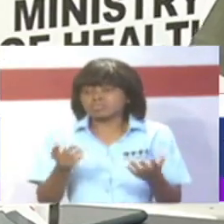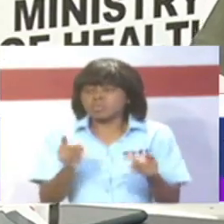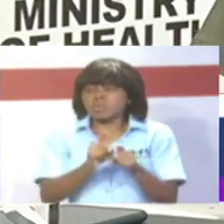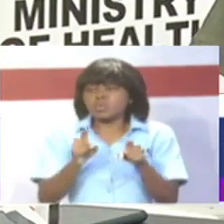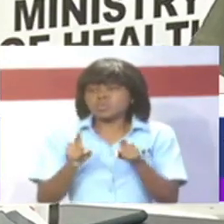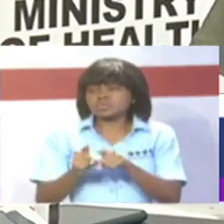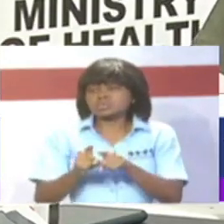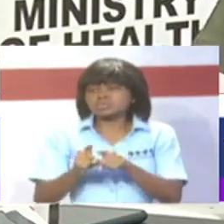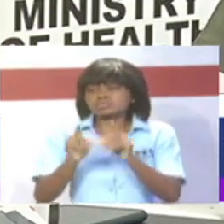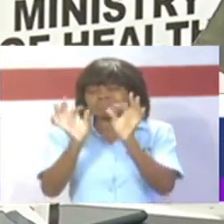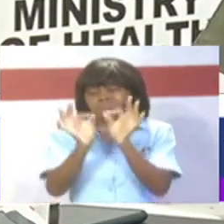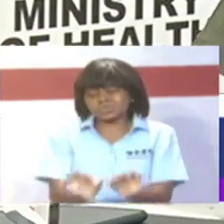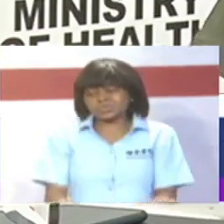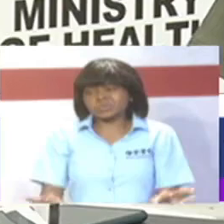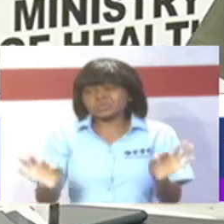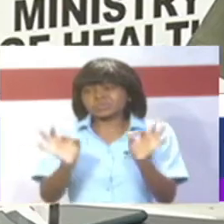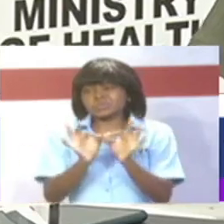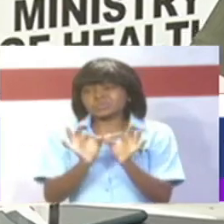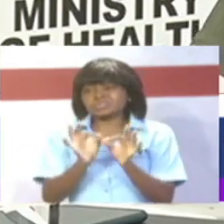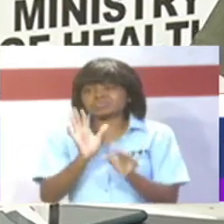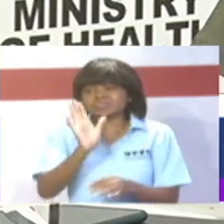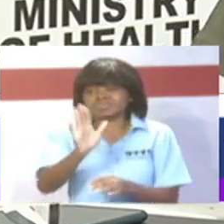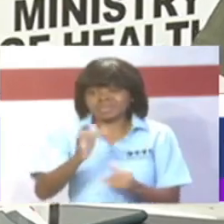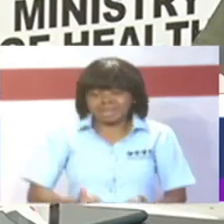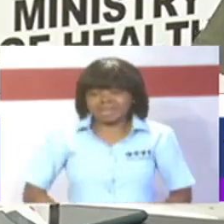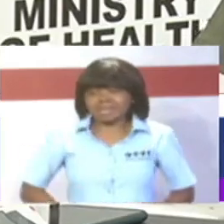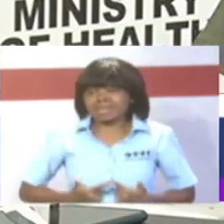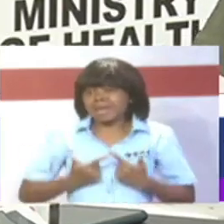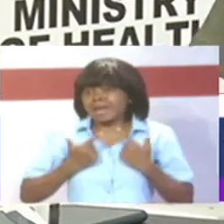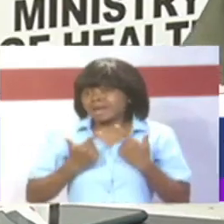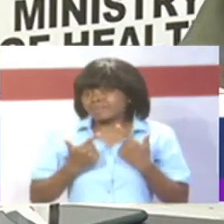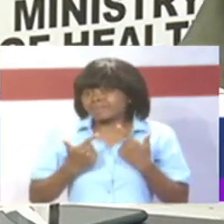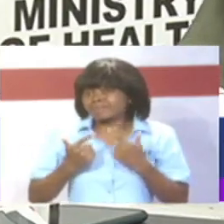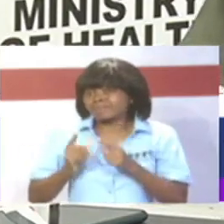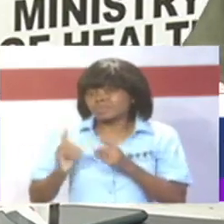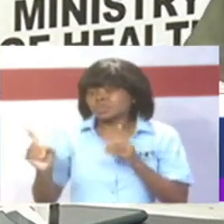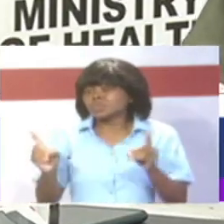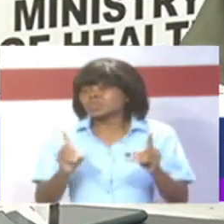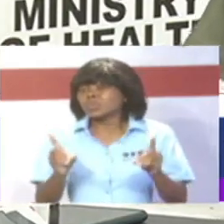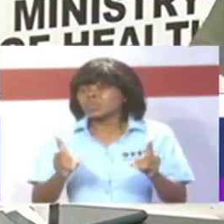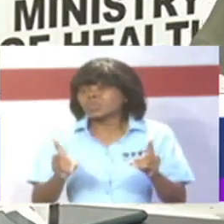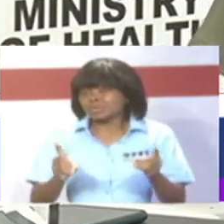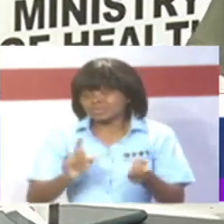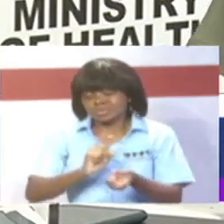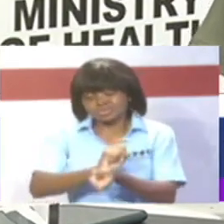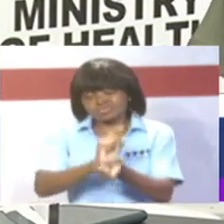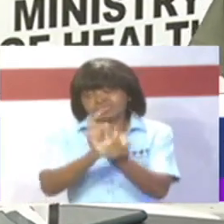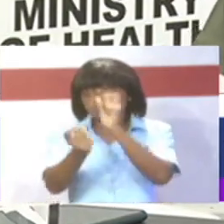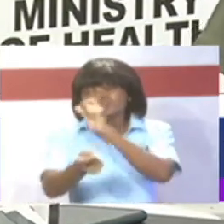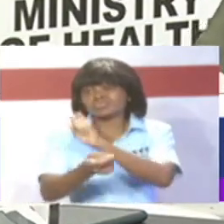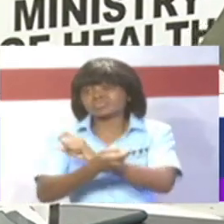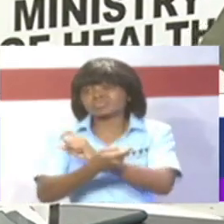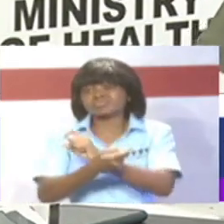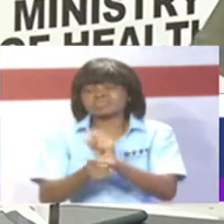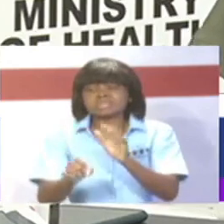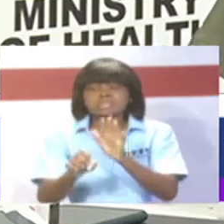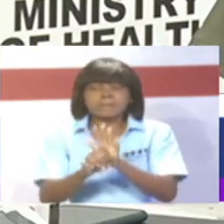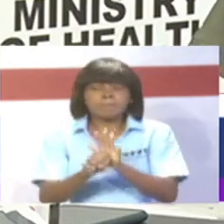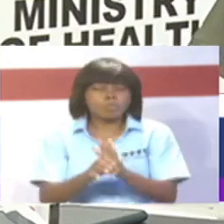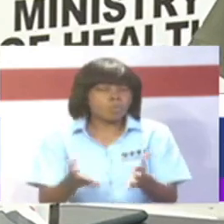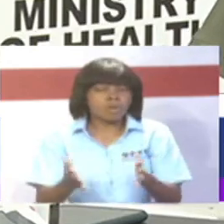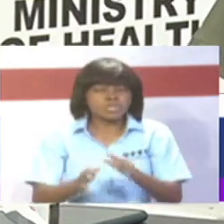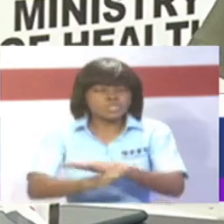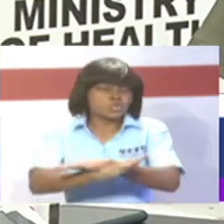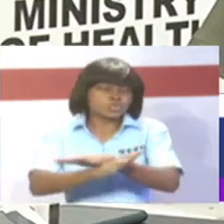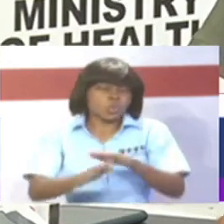important small lifestyle changes that are so impactful, including no smoking and no vaping, as Nurse Bethel highlighted.